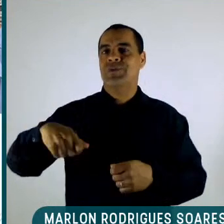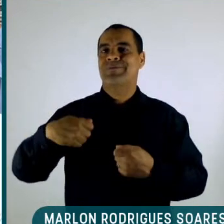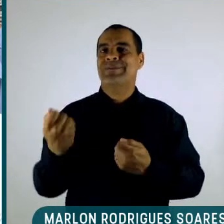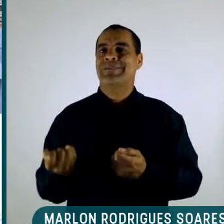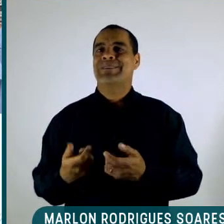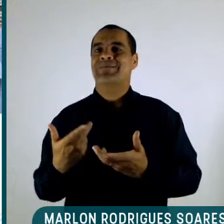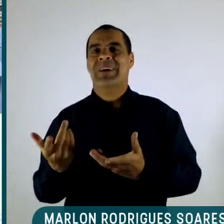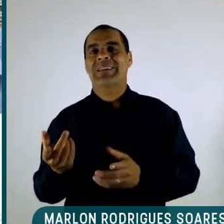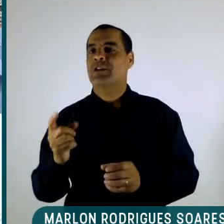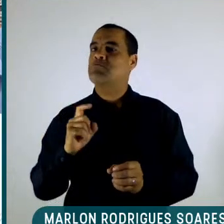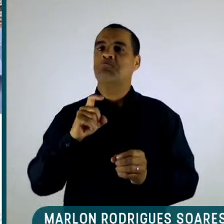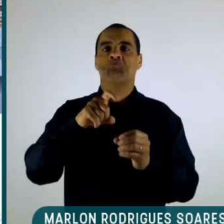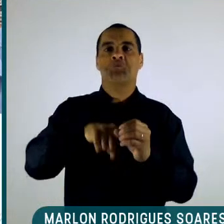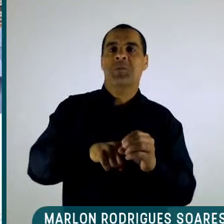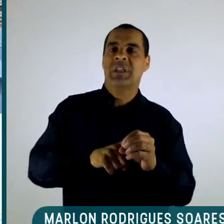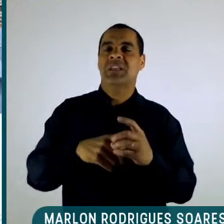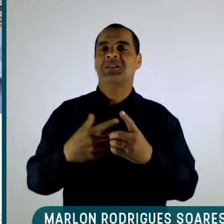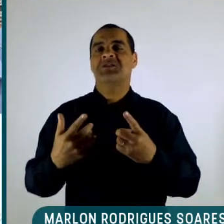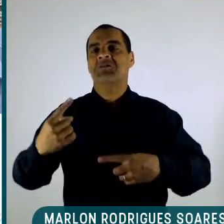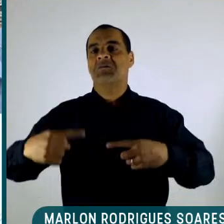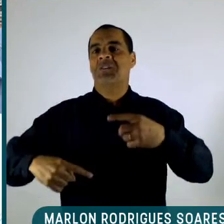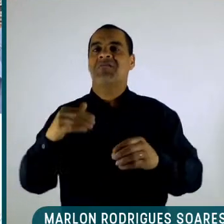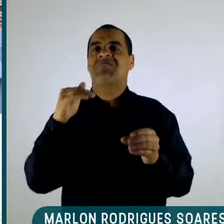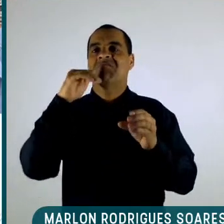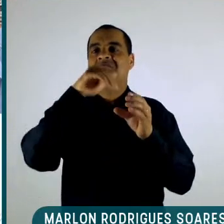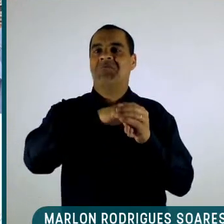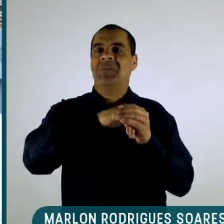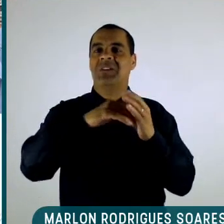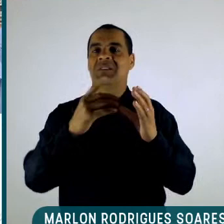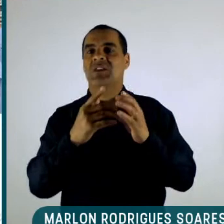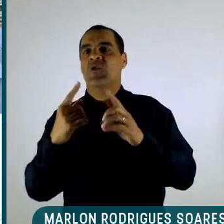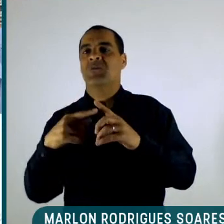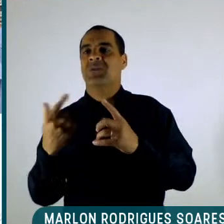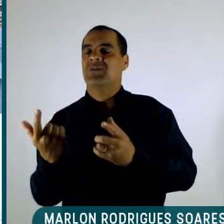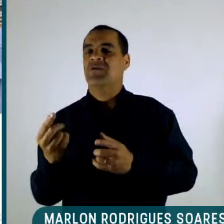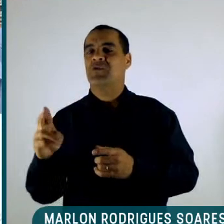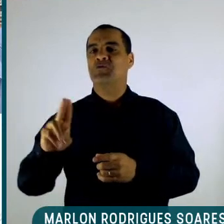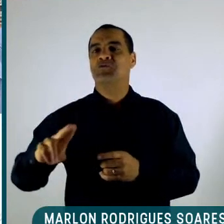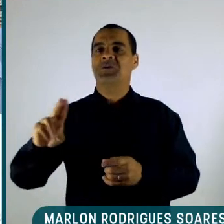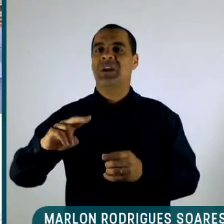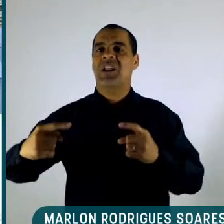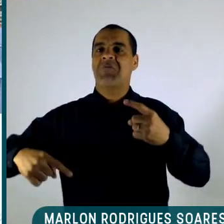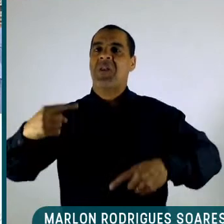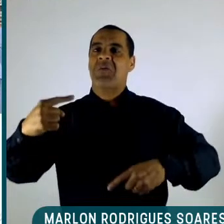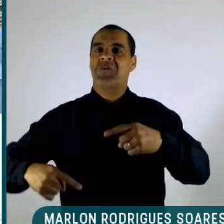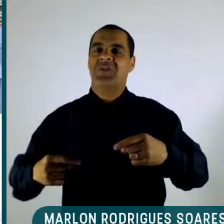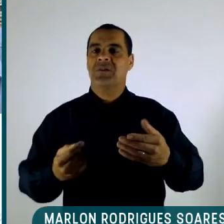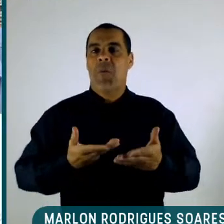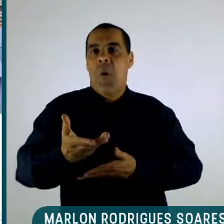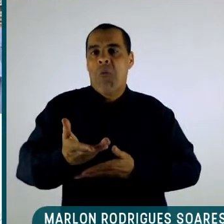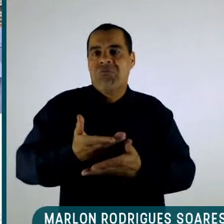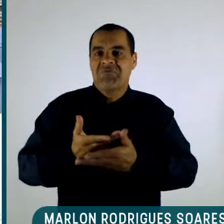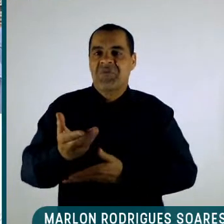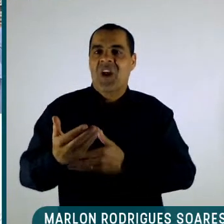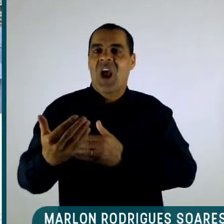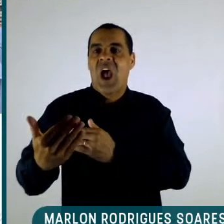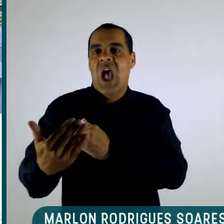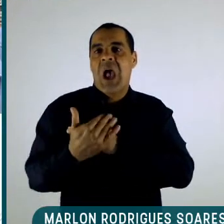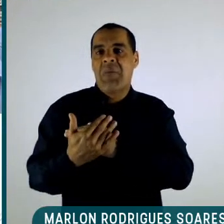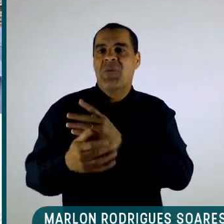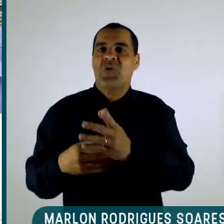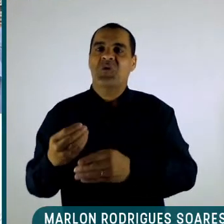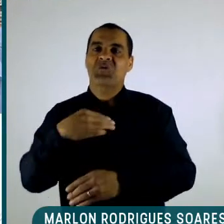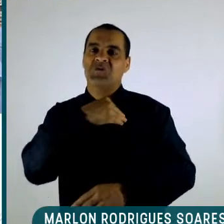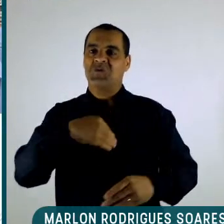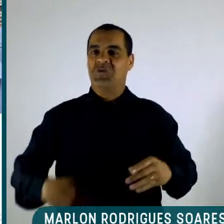health system could be more independent, not dependent on the election, and that it's not a political party instrument